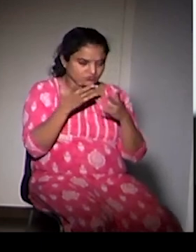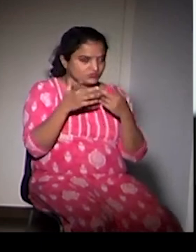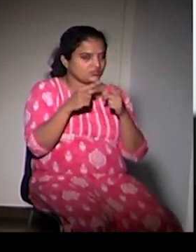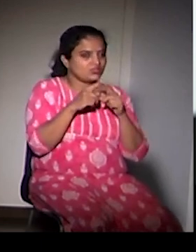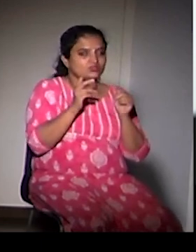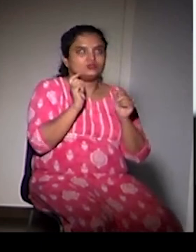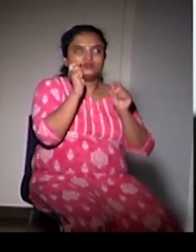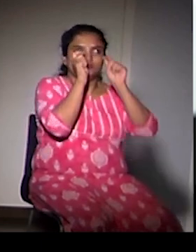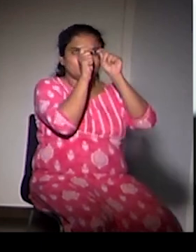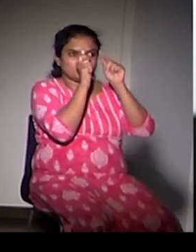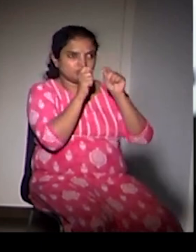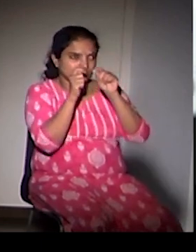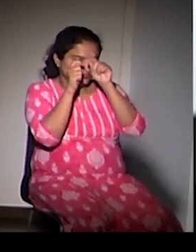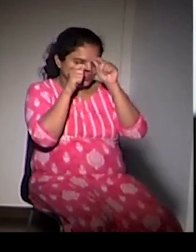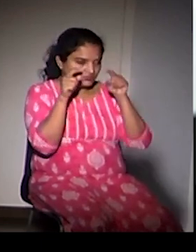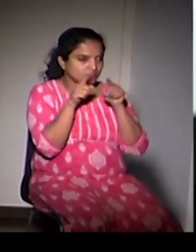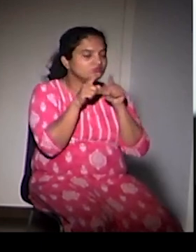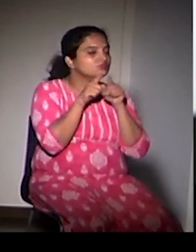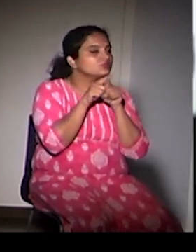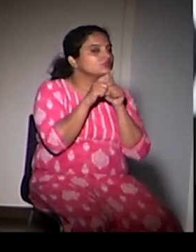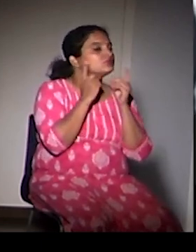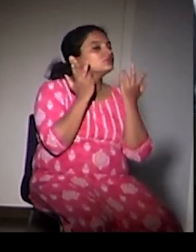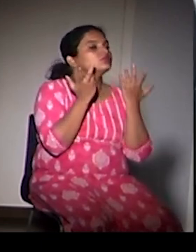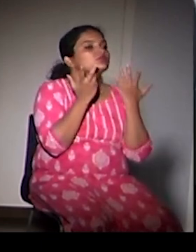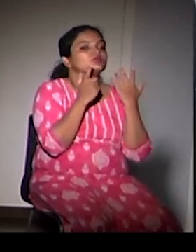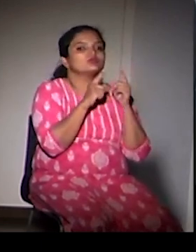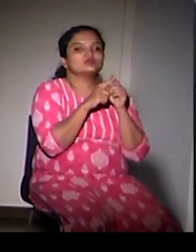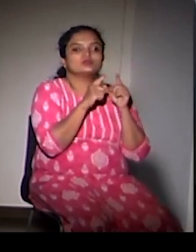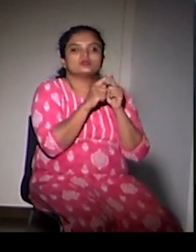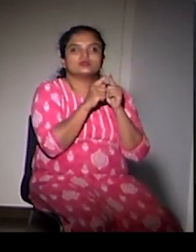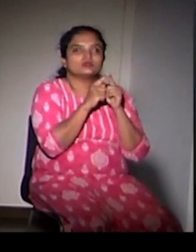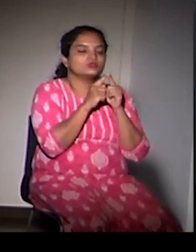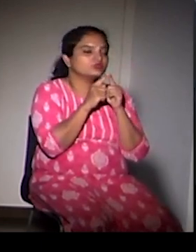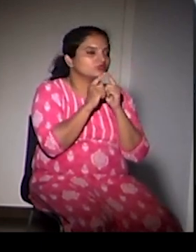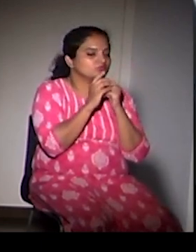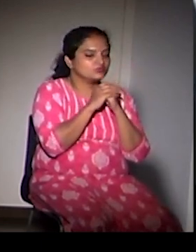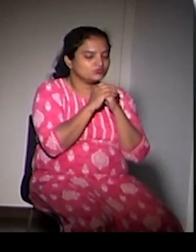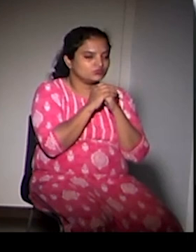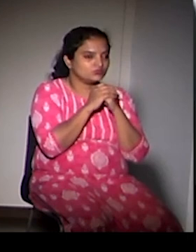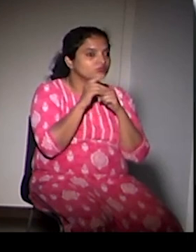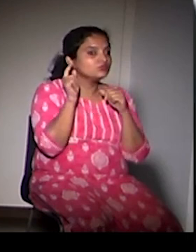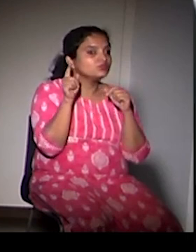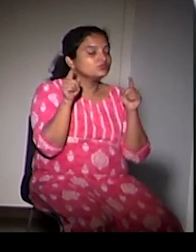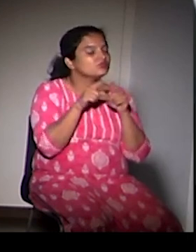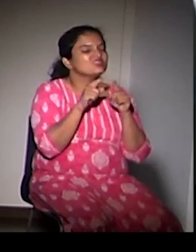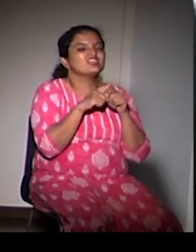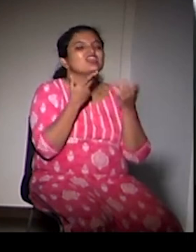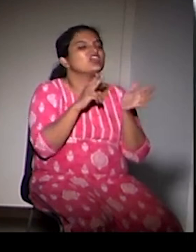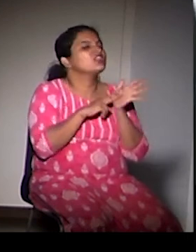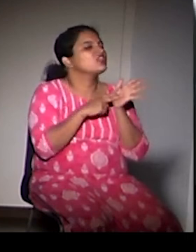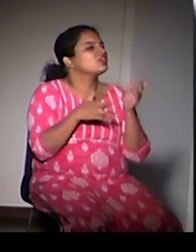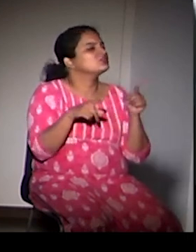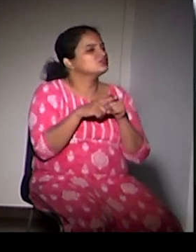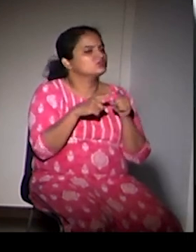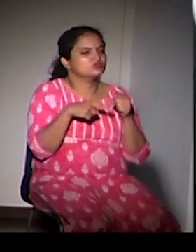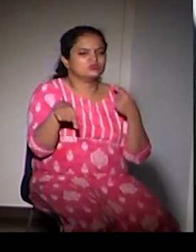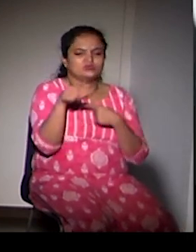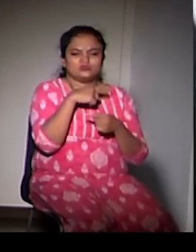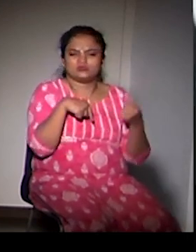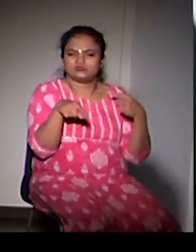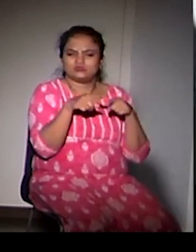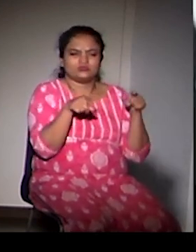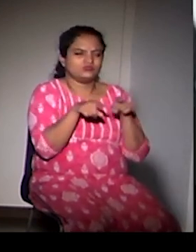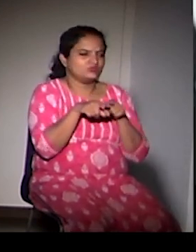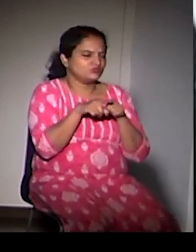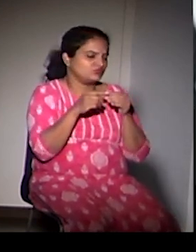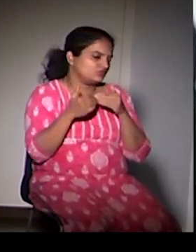carving, obviously sculpture, but also just decorative carving. So it came very naturally to start carving